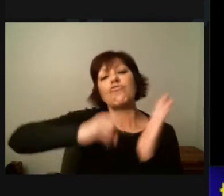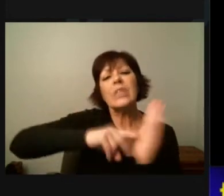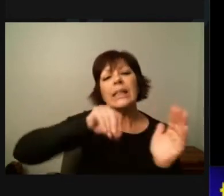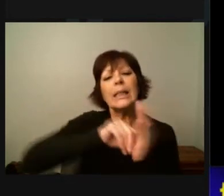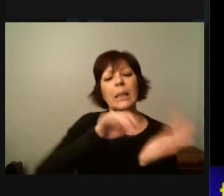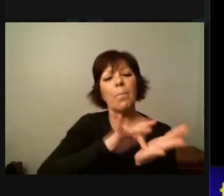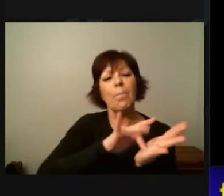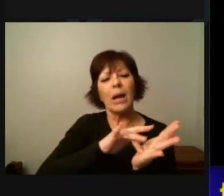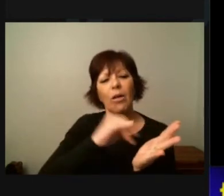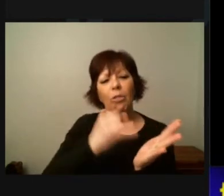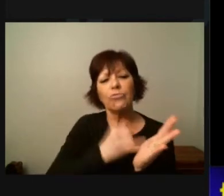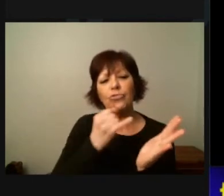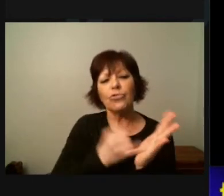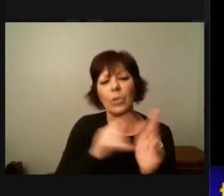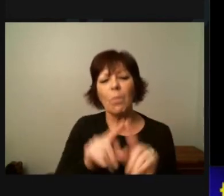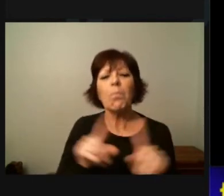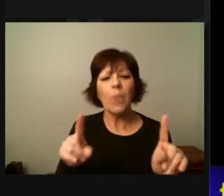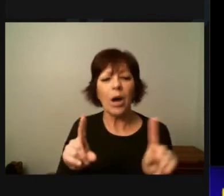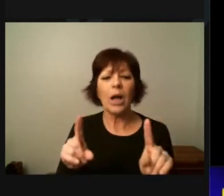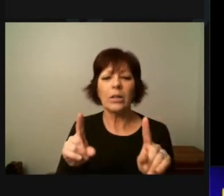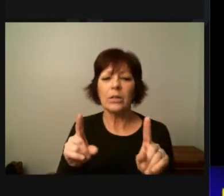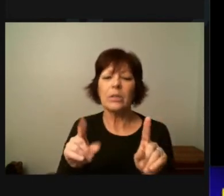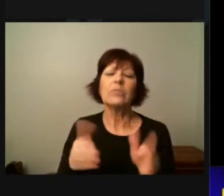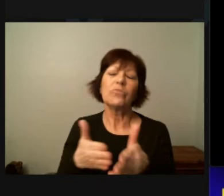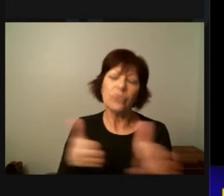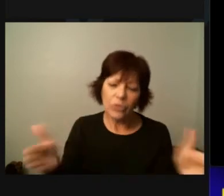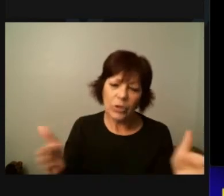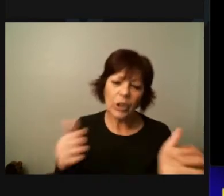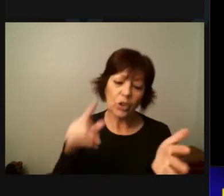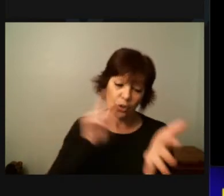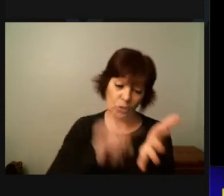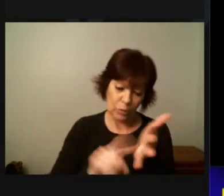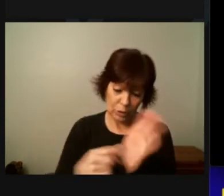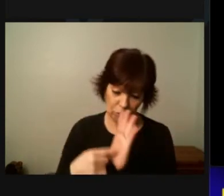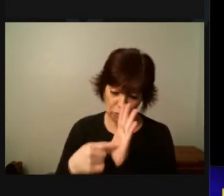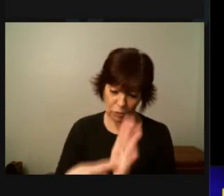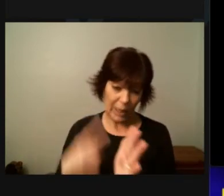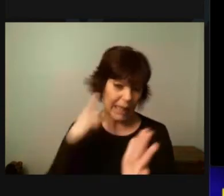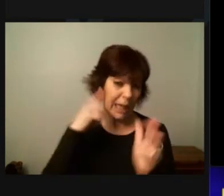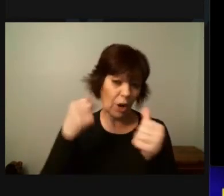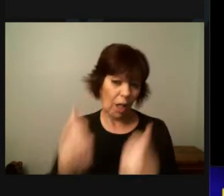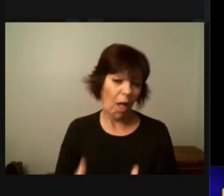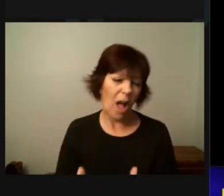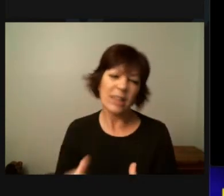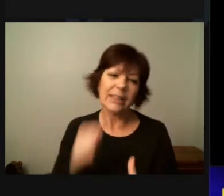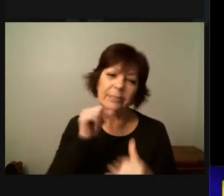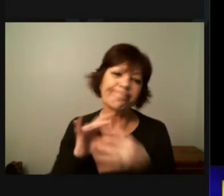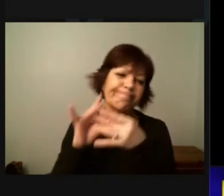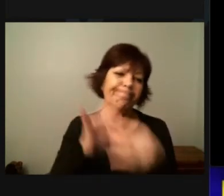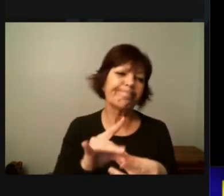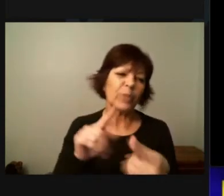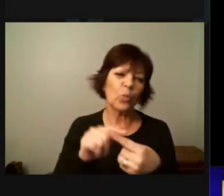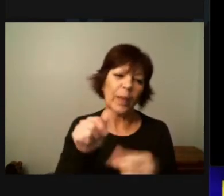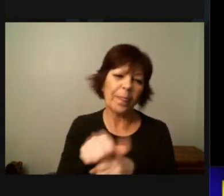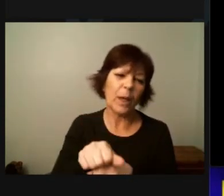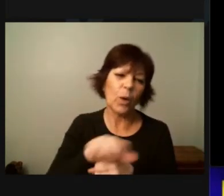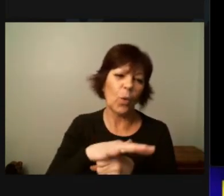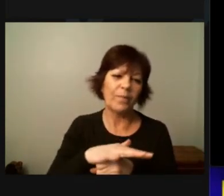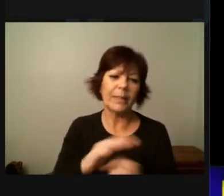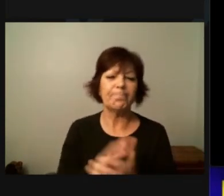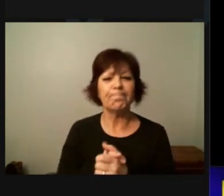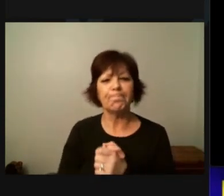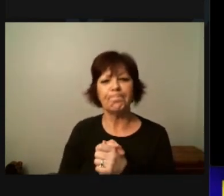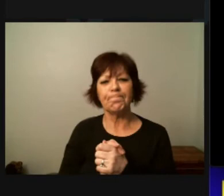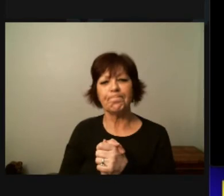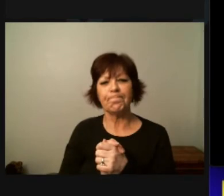that. But overall, the research shows that hearing loss is not a common symptom of